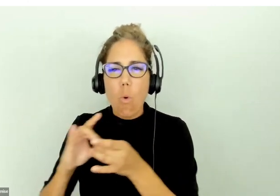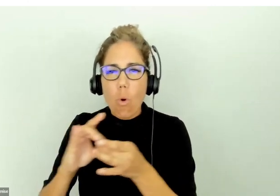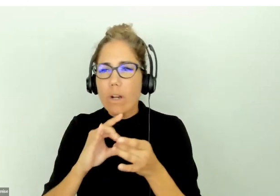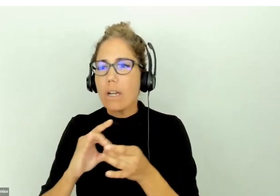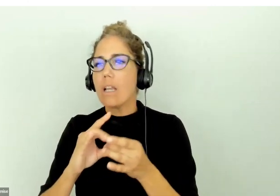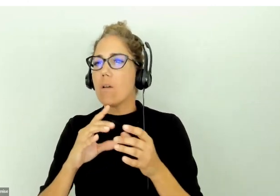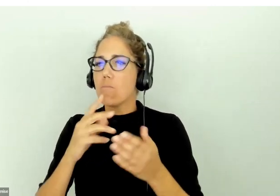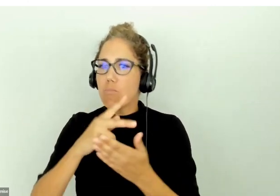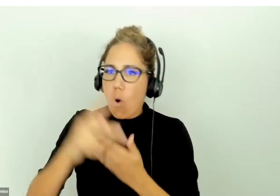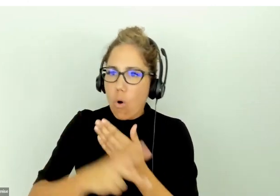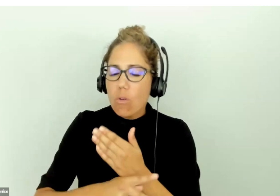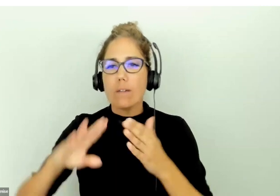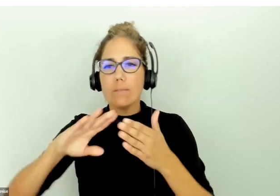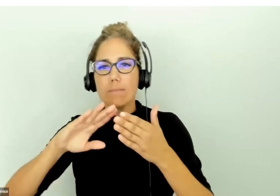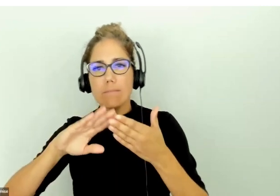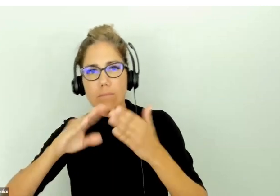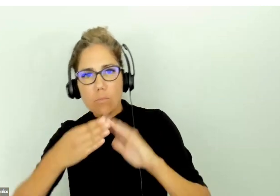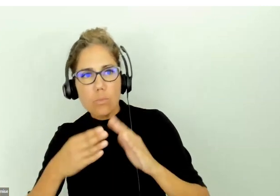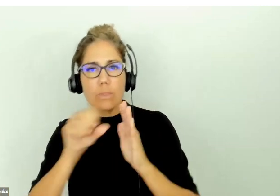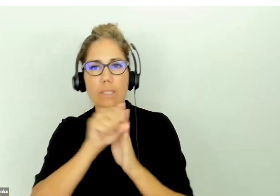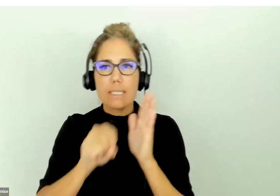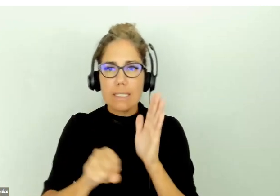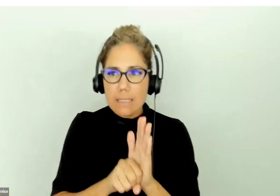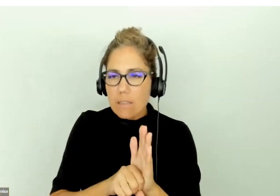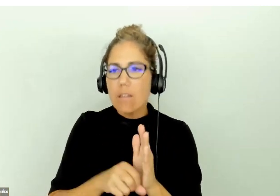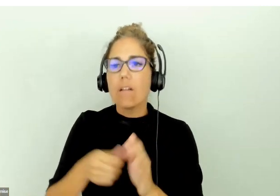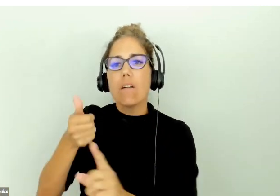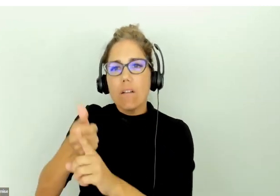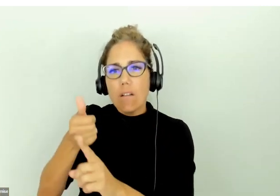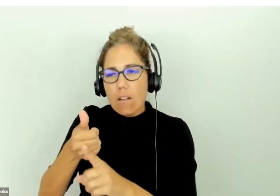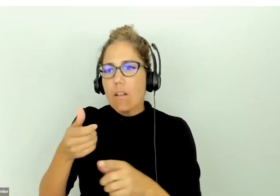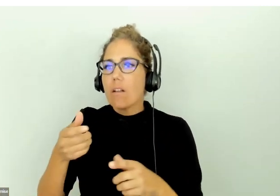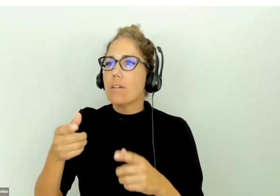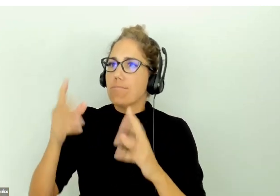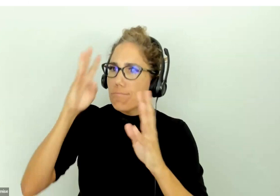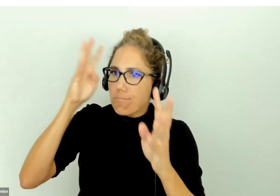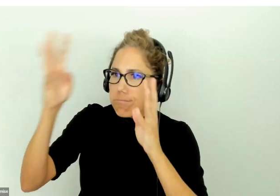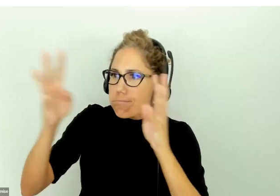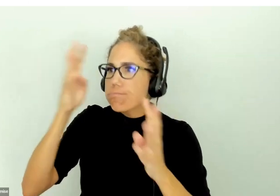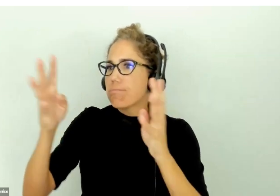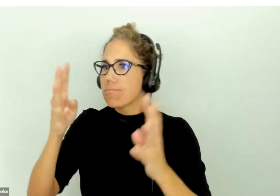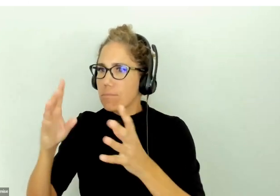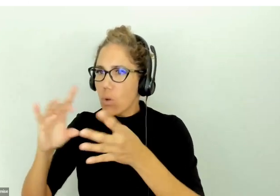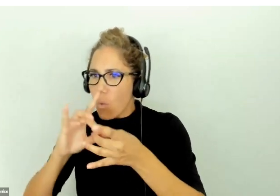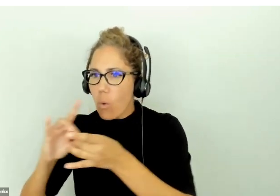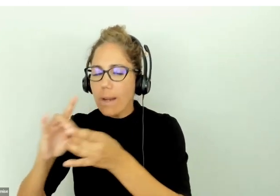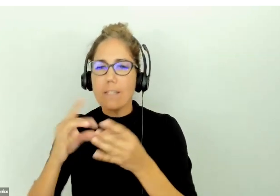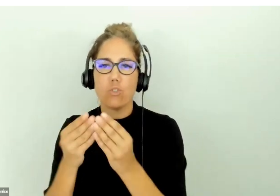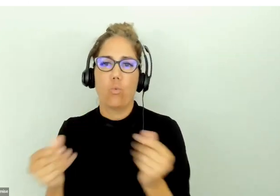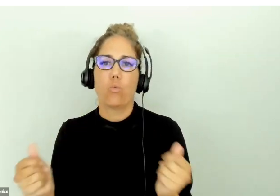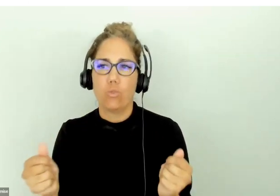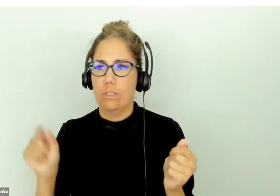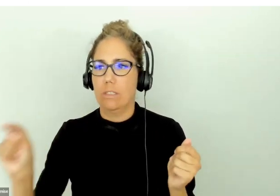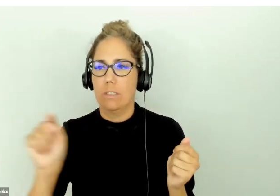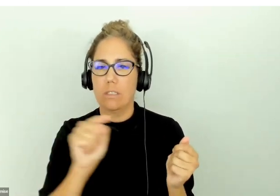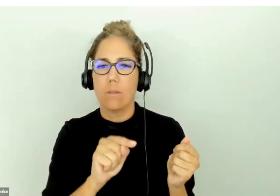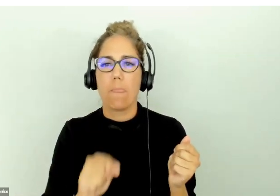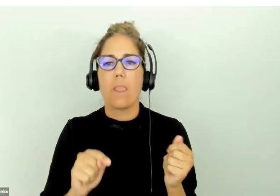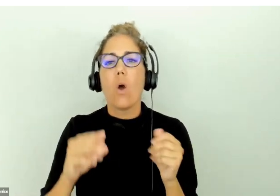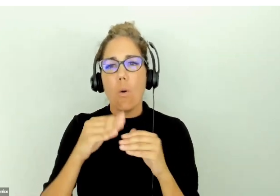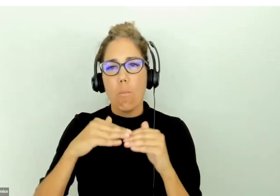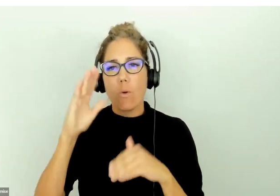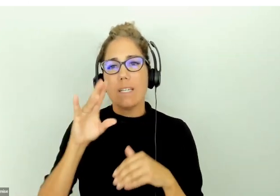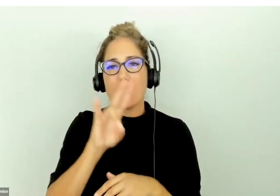and communities as they drive coordinated, innovative solutions. More than 77